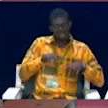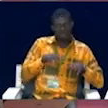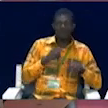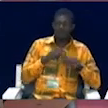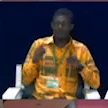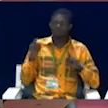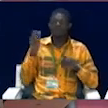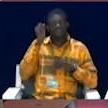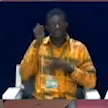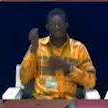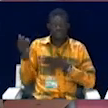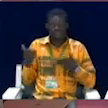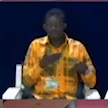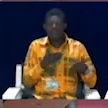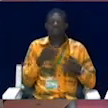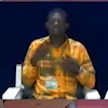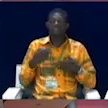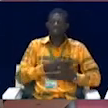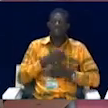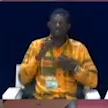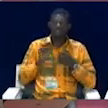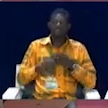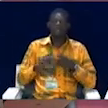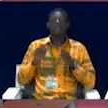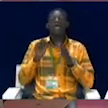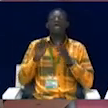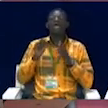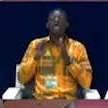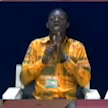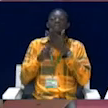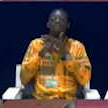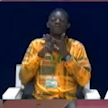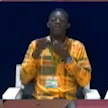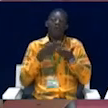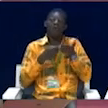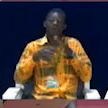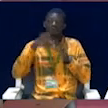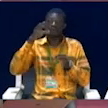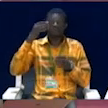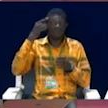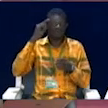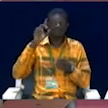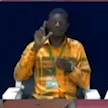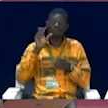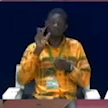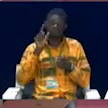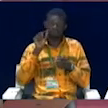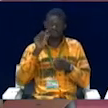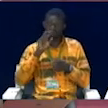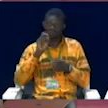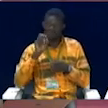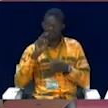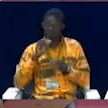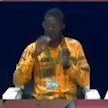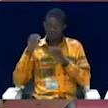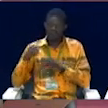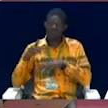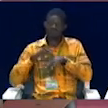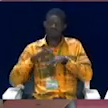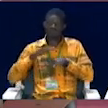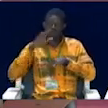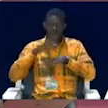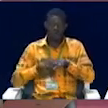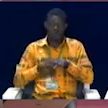brought the child to the April Holy Ghost service for the year 2012, put his feet on